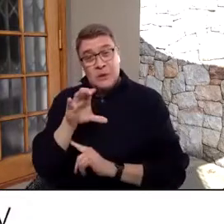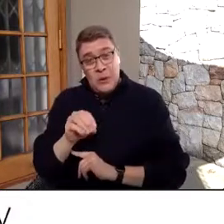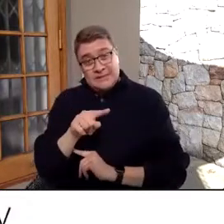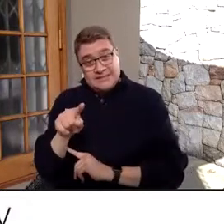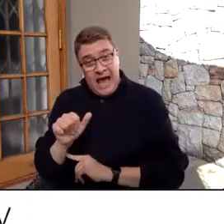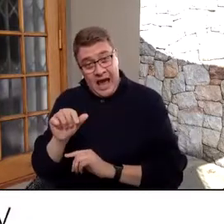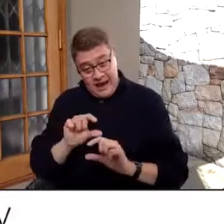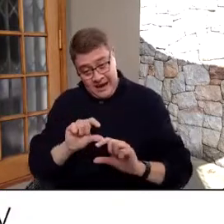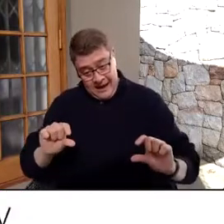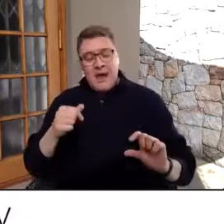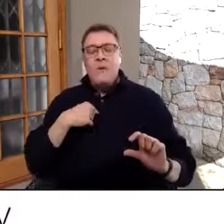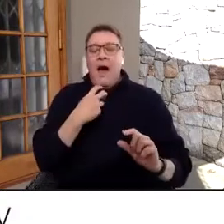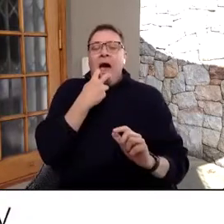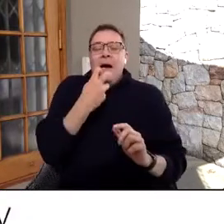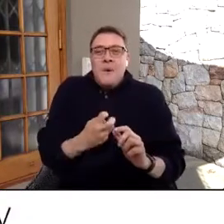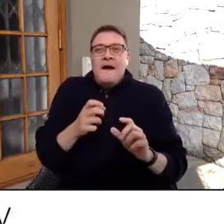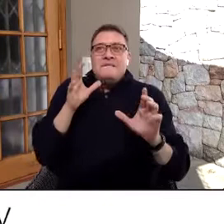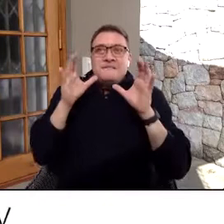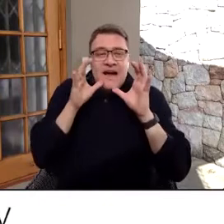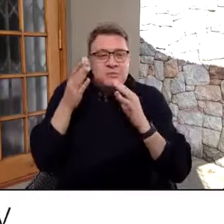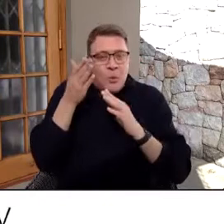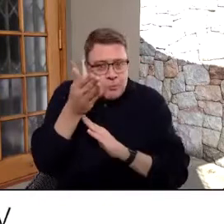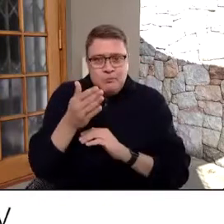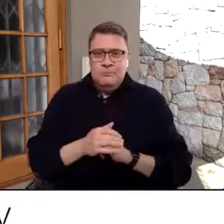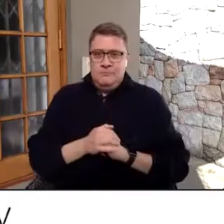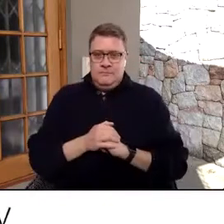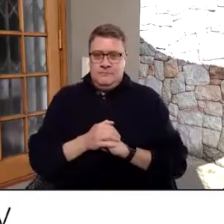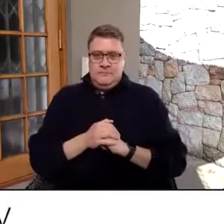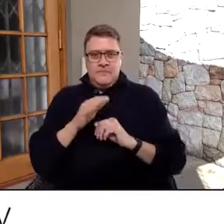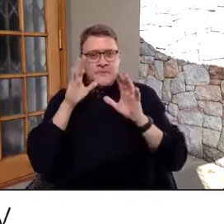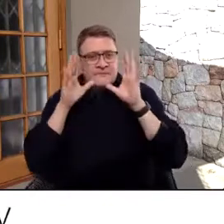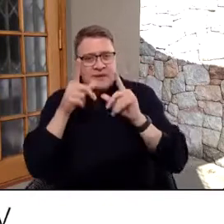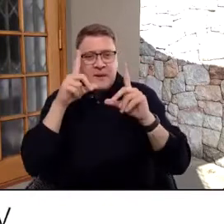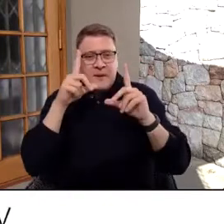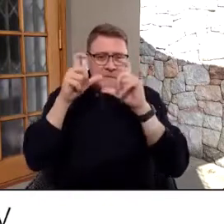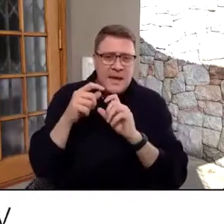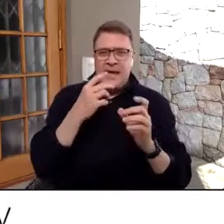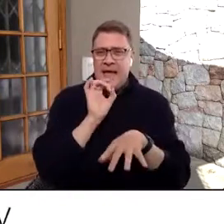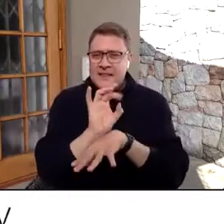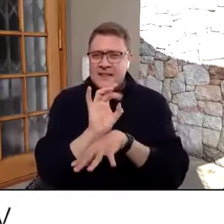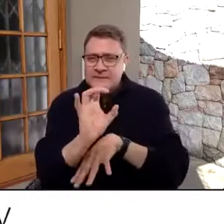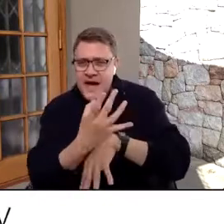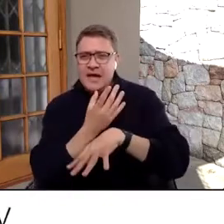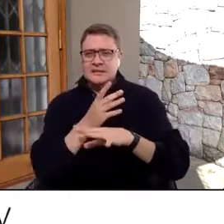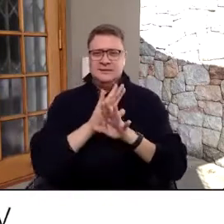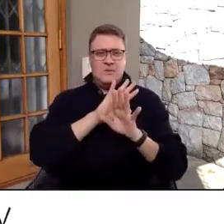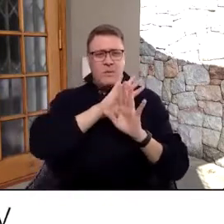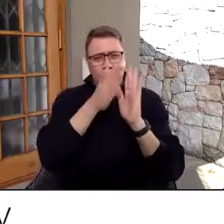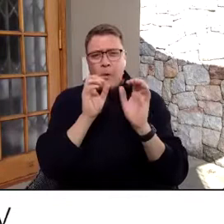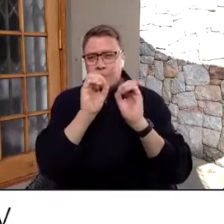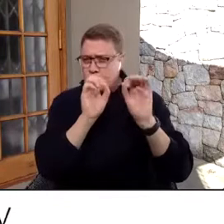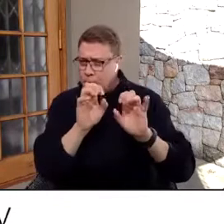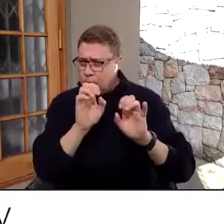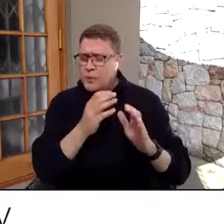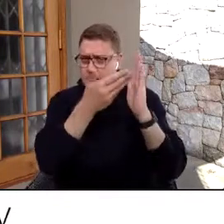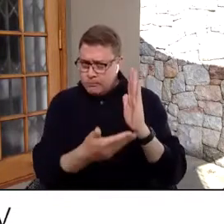unbelievable Facebook group that we also post tips and advice on all of these sessions